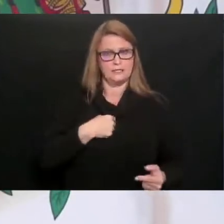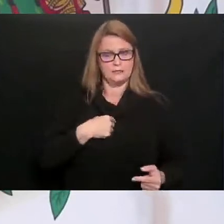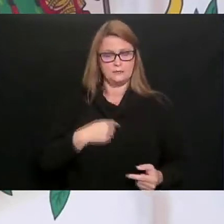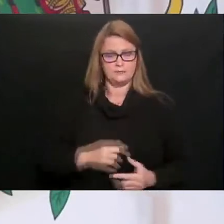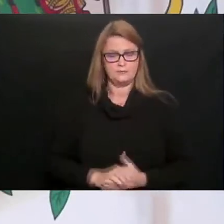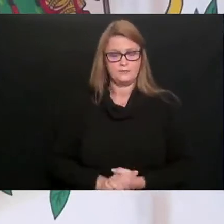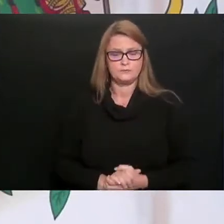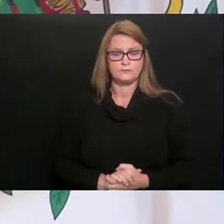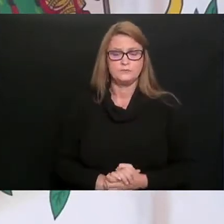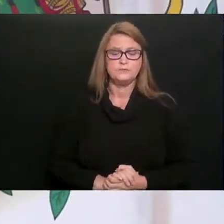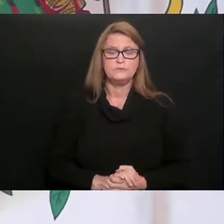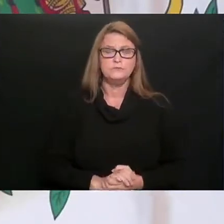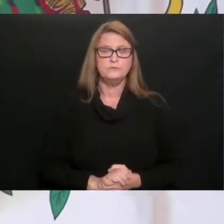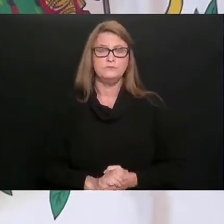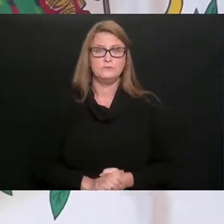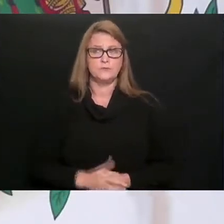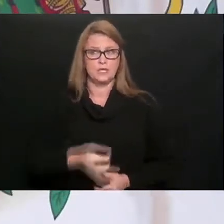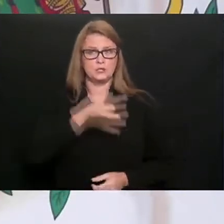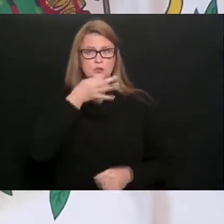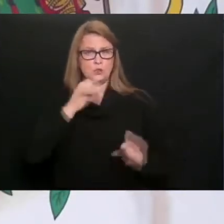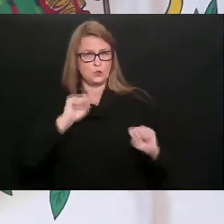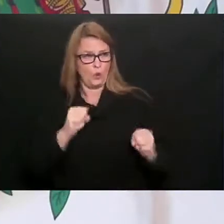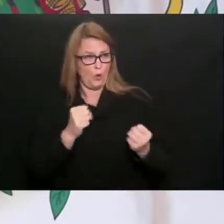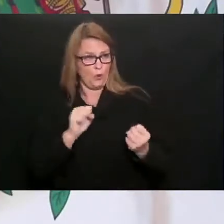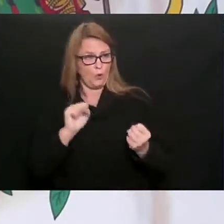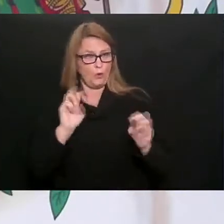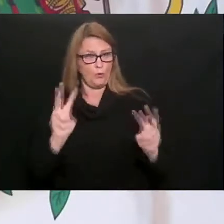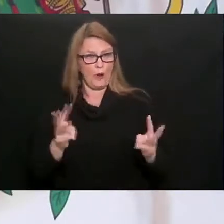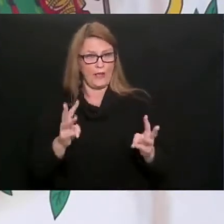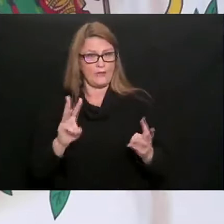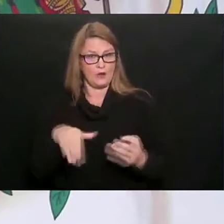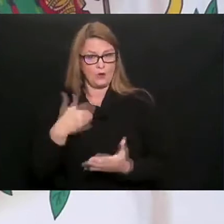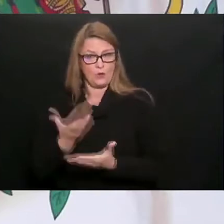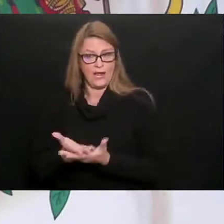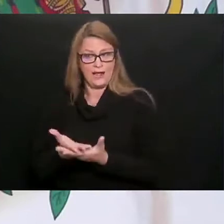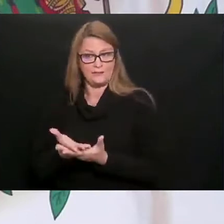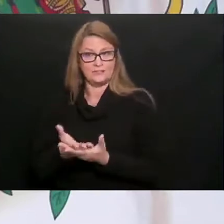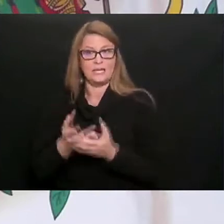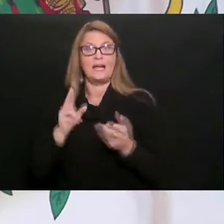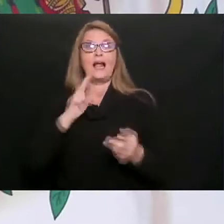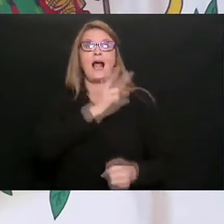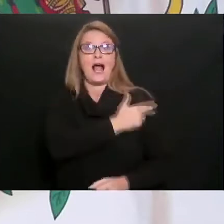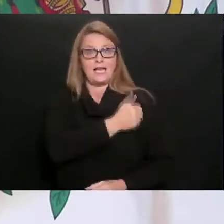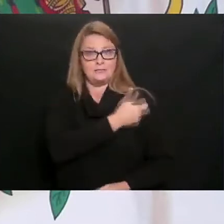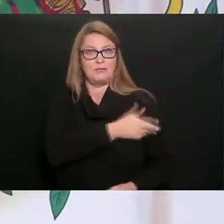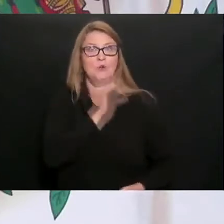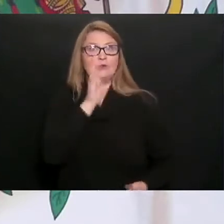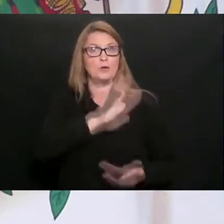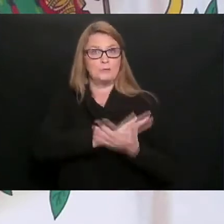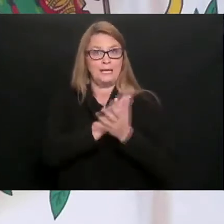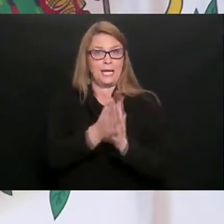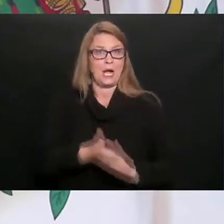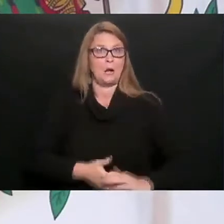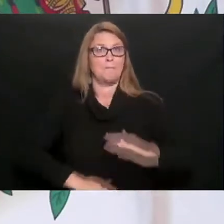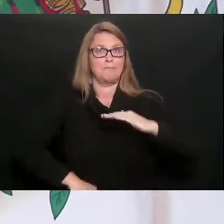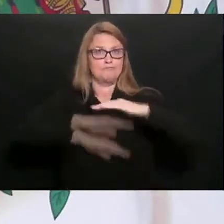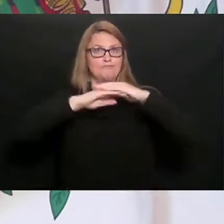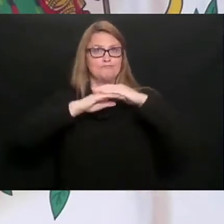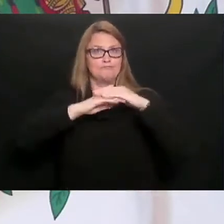text: as soon as this cold weather gets here, our hospitals are going to get overrun and we're going to get in real